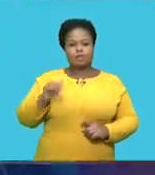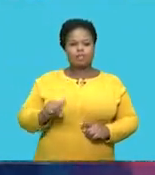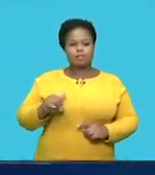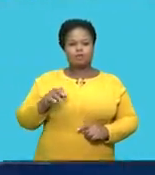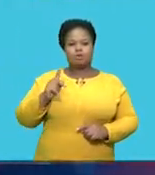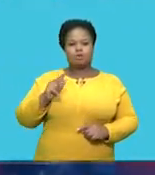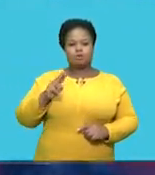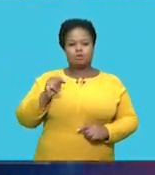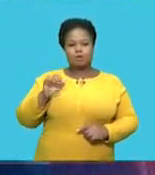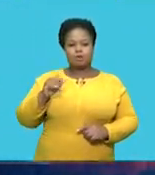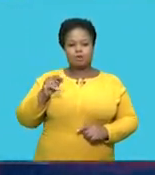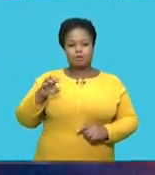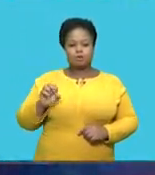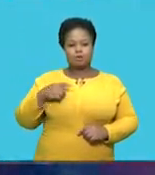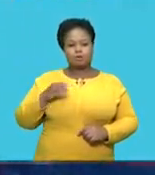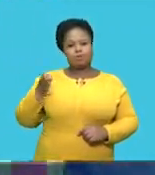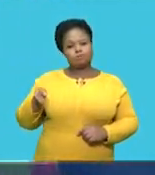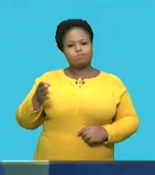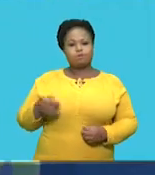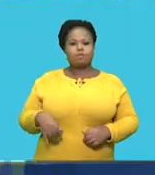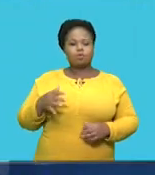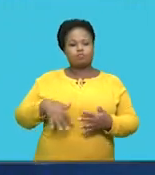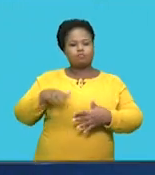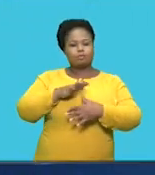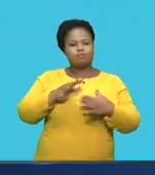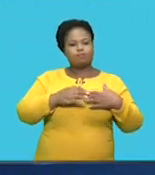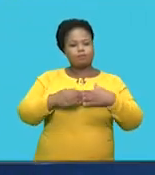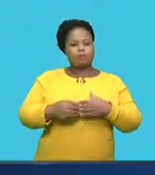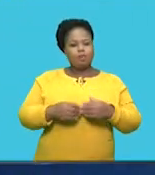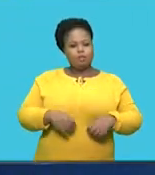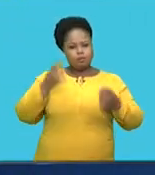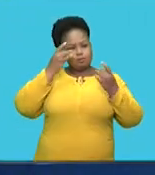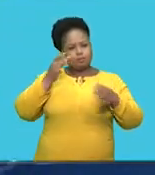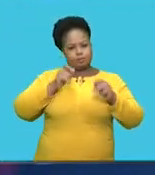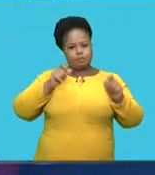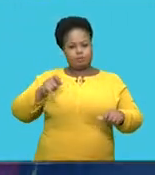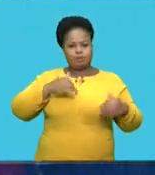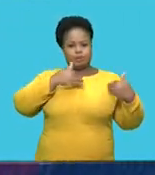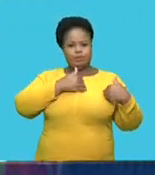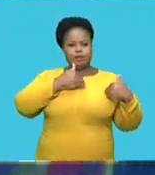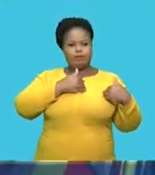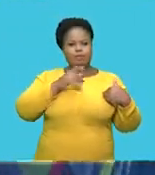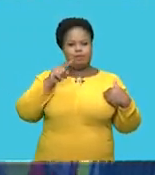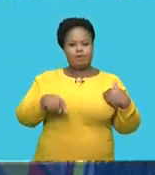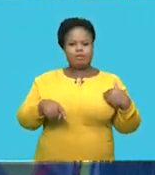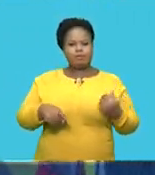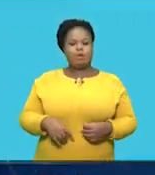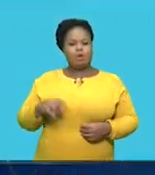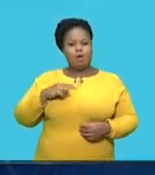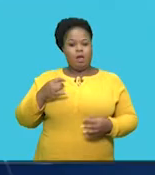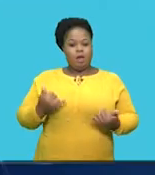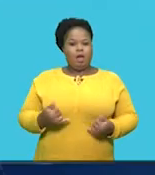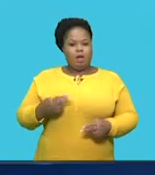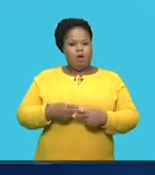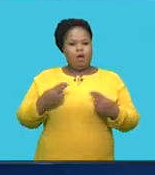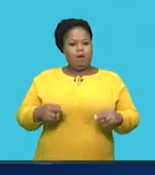O eteletse pele tema ya tlhaiso leseding ka letsholo la polokego mebileng jalo ka ha re lebane le matsatsi